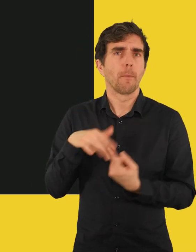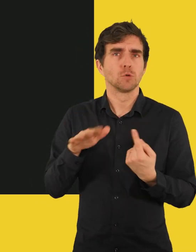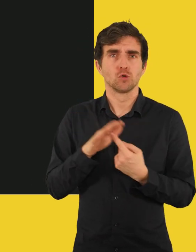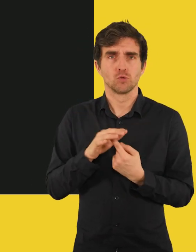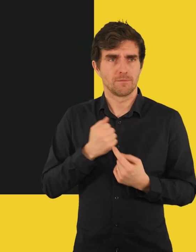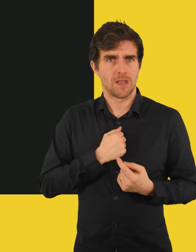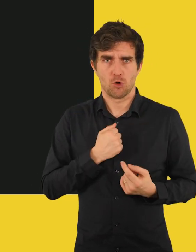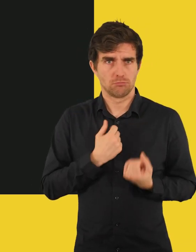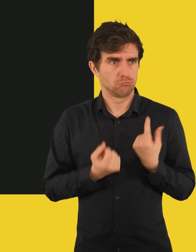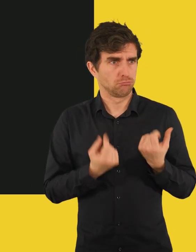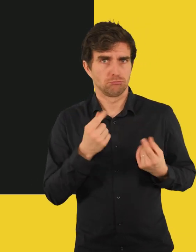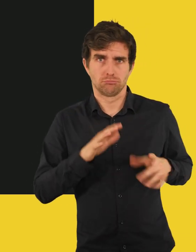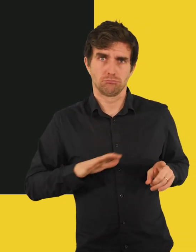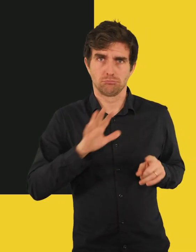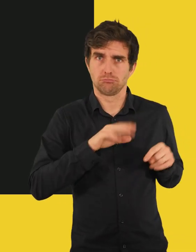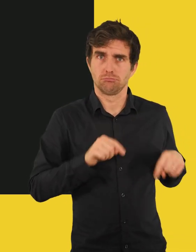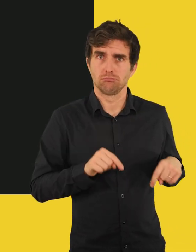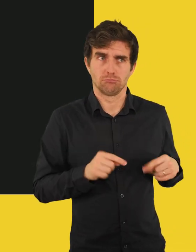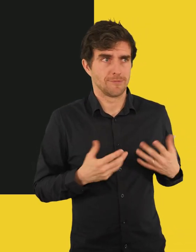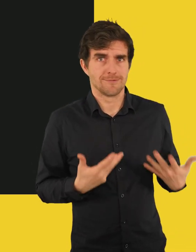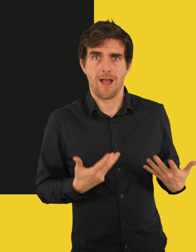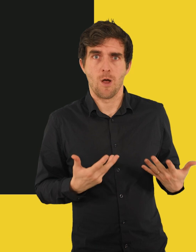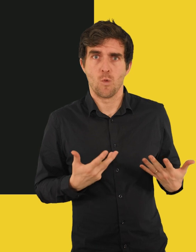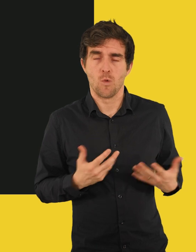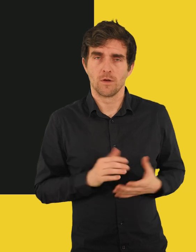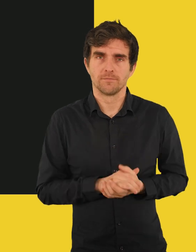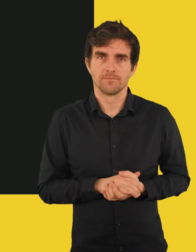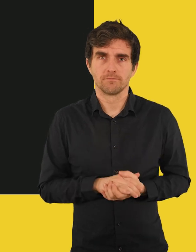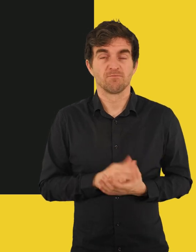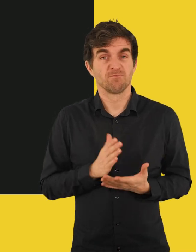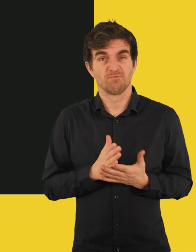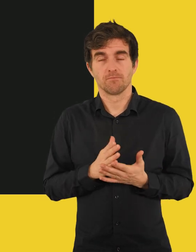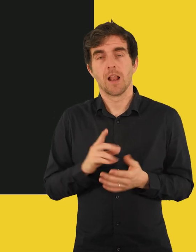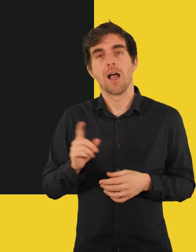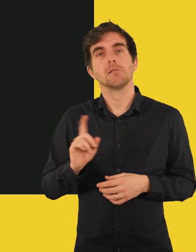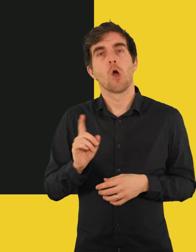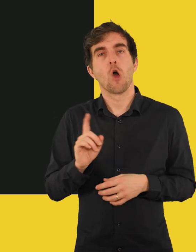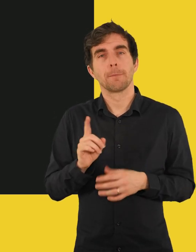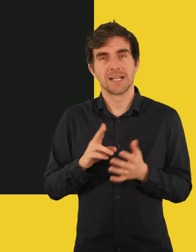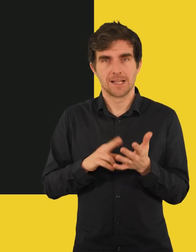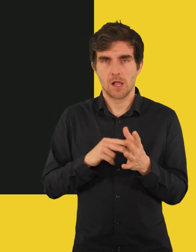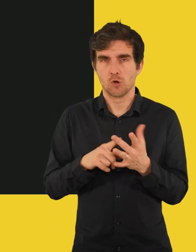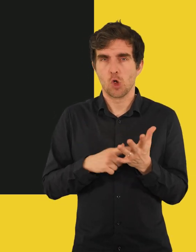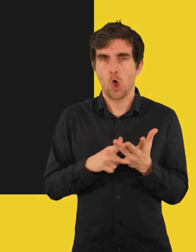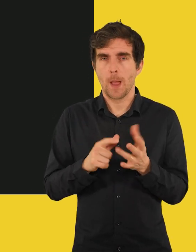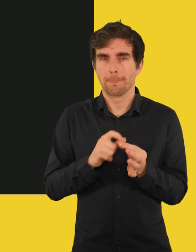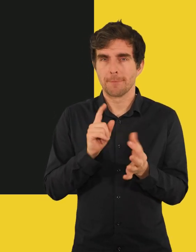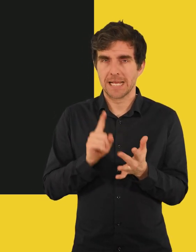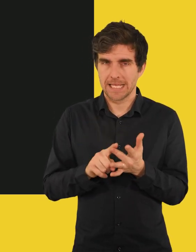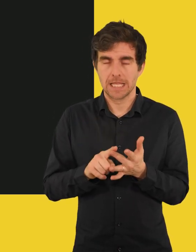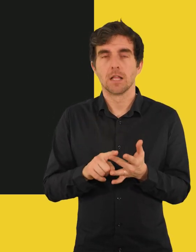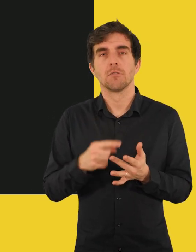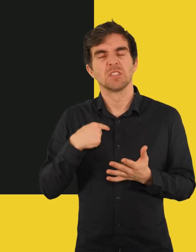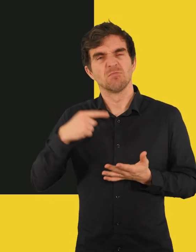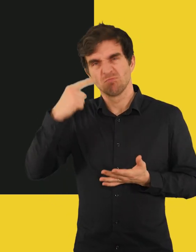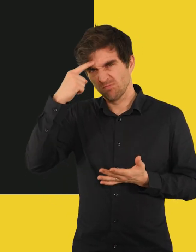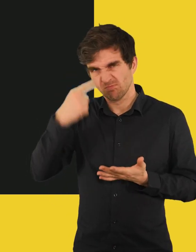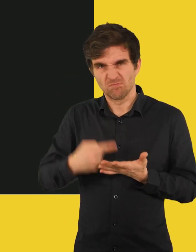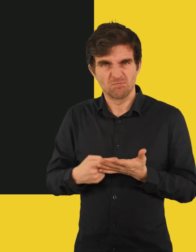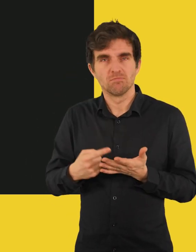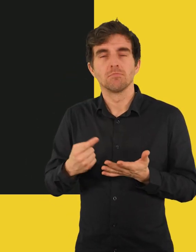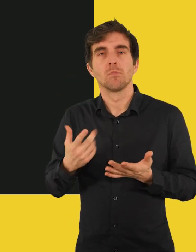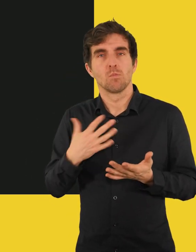lot of communities within our continent right now, and especially here in Nairobi. And so what